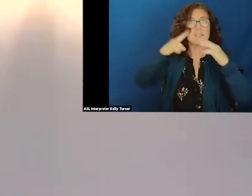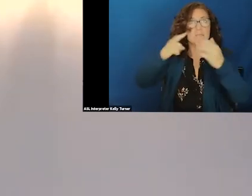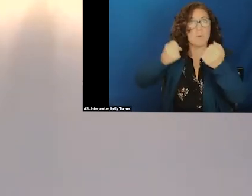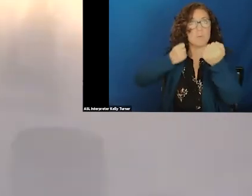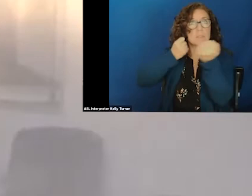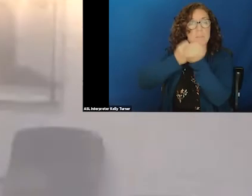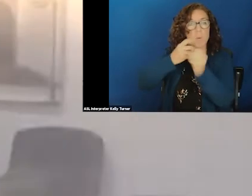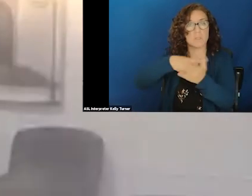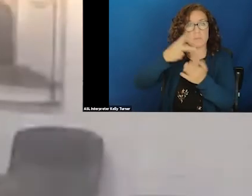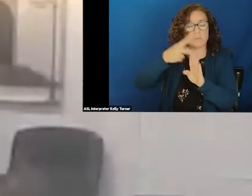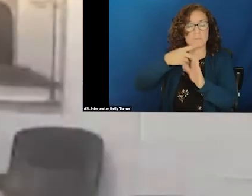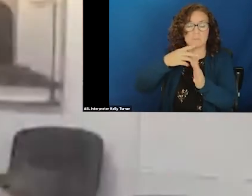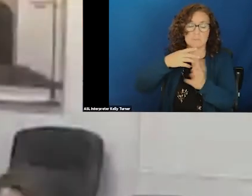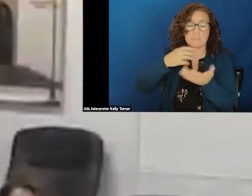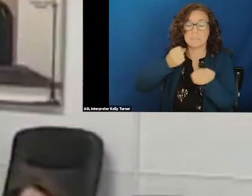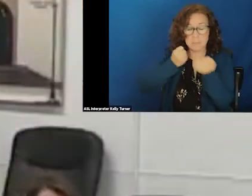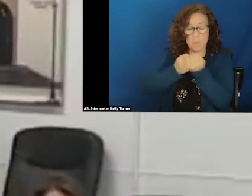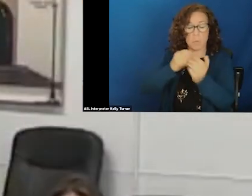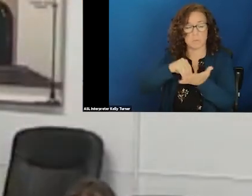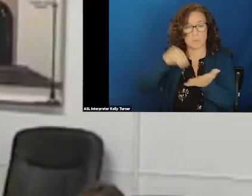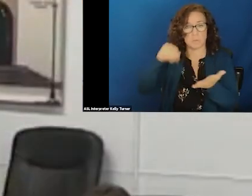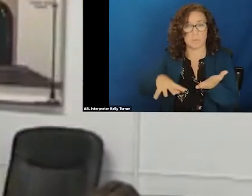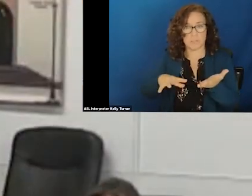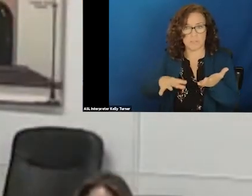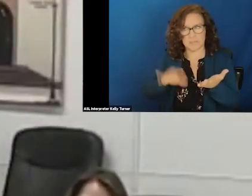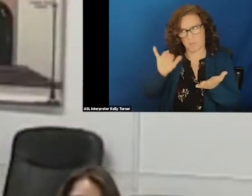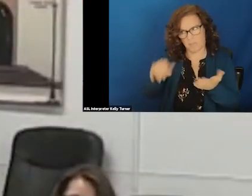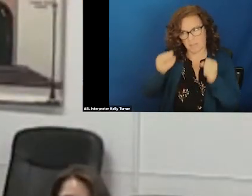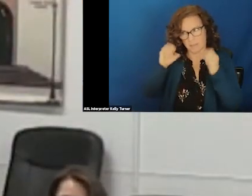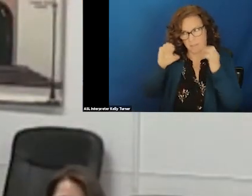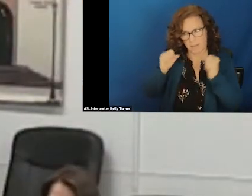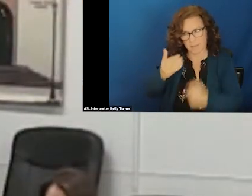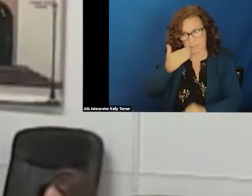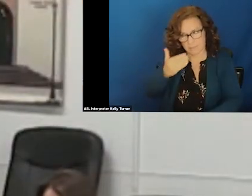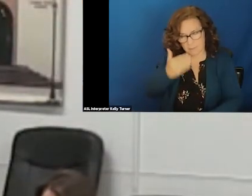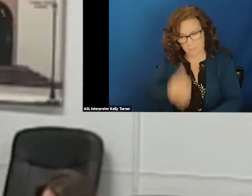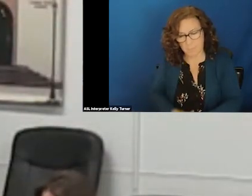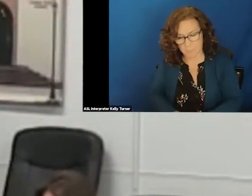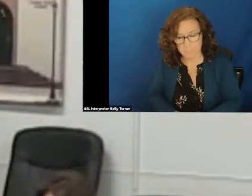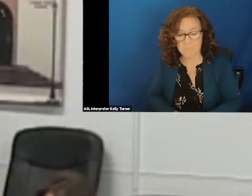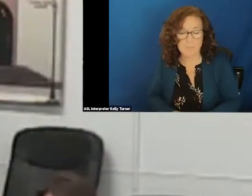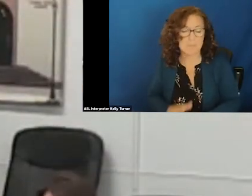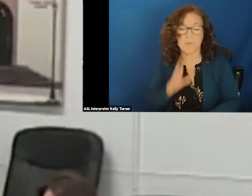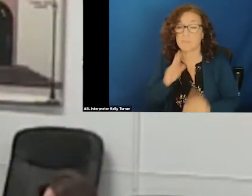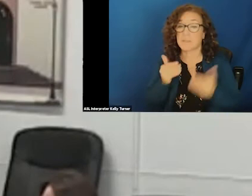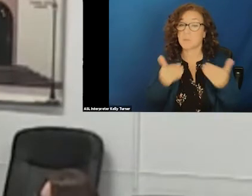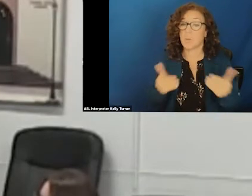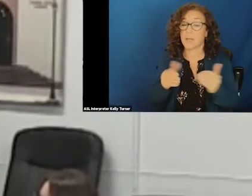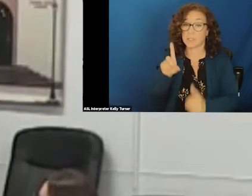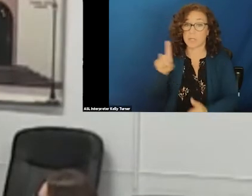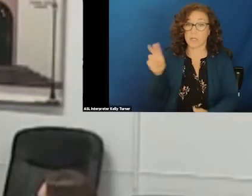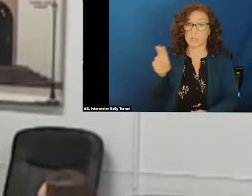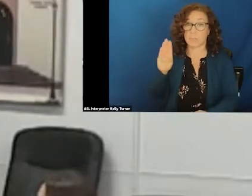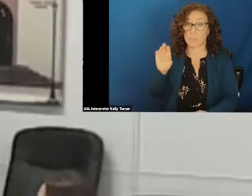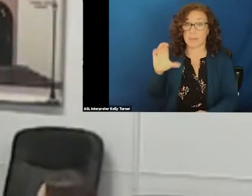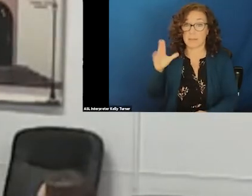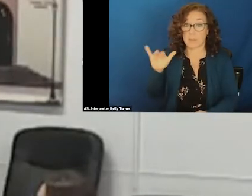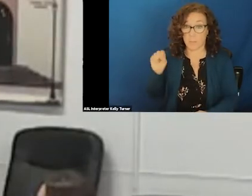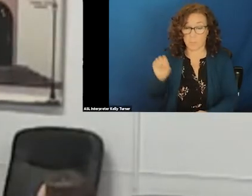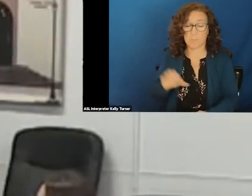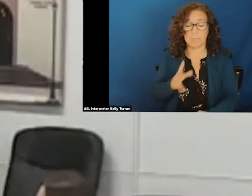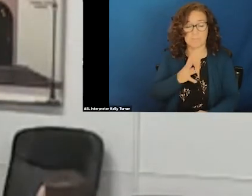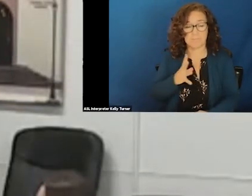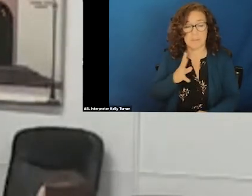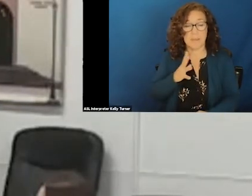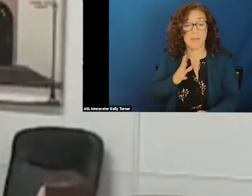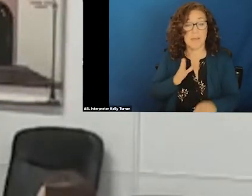So with following that presentation, what I thought we would do is I will present just general